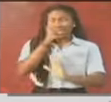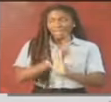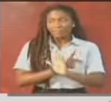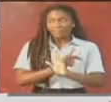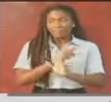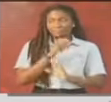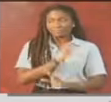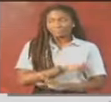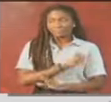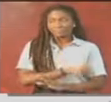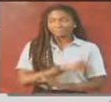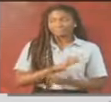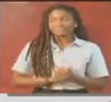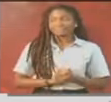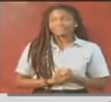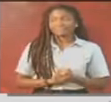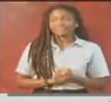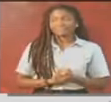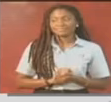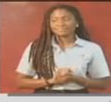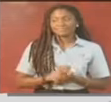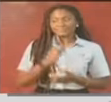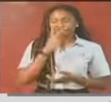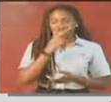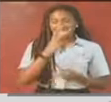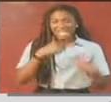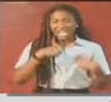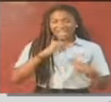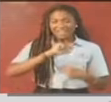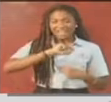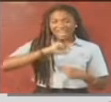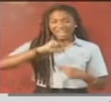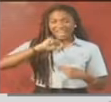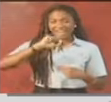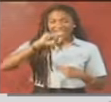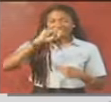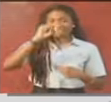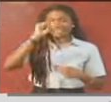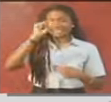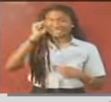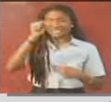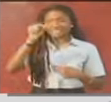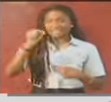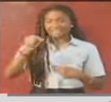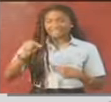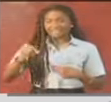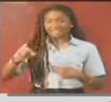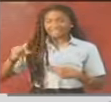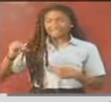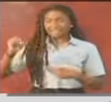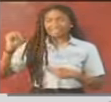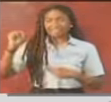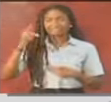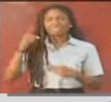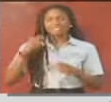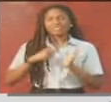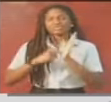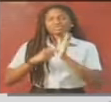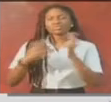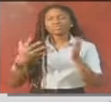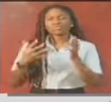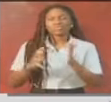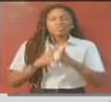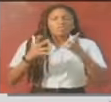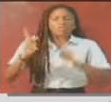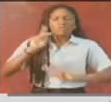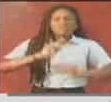that's running through the background of the slide, which represents that 7-day rolling average, and we see that upward